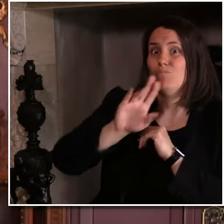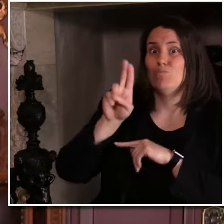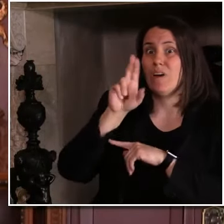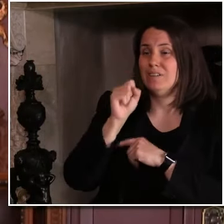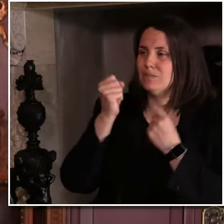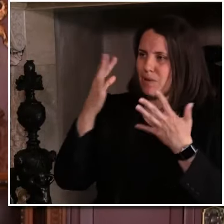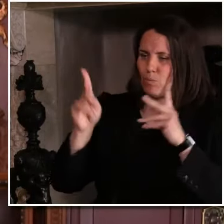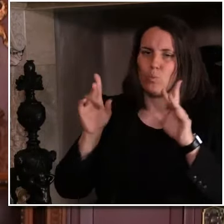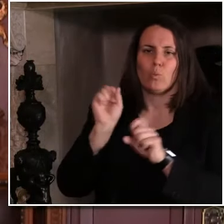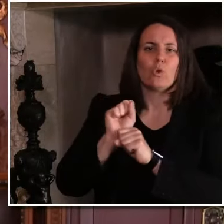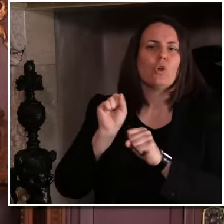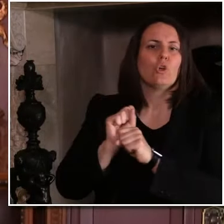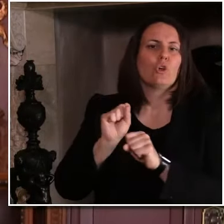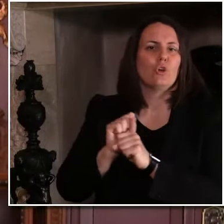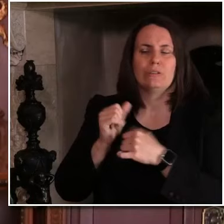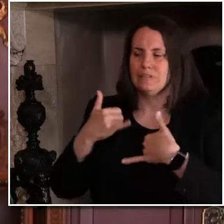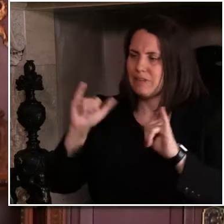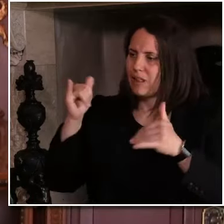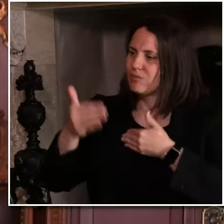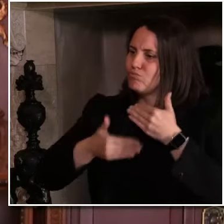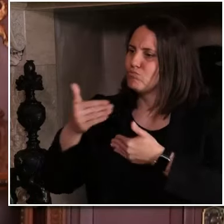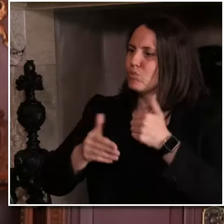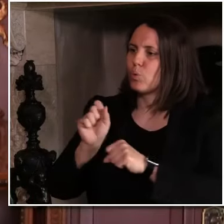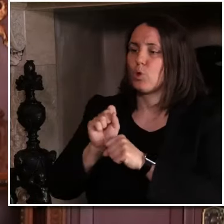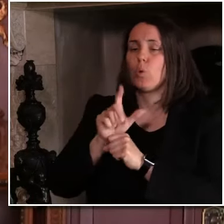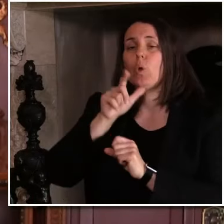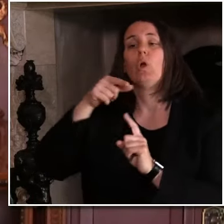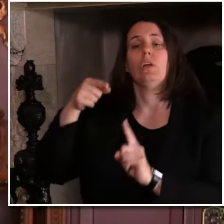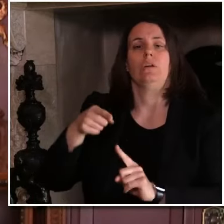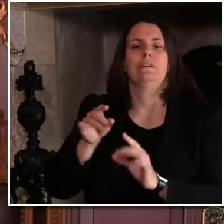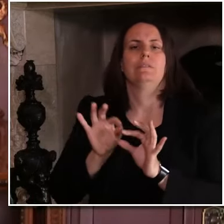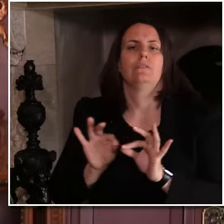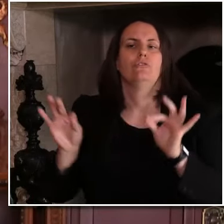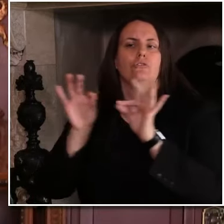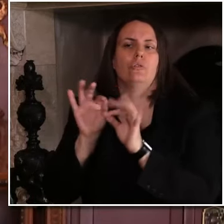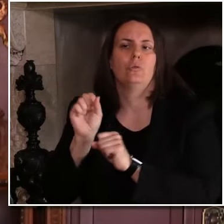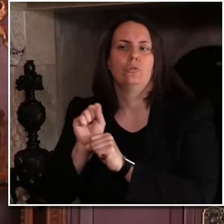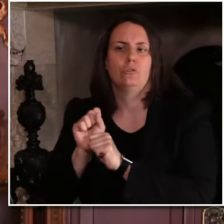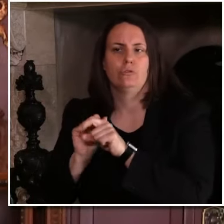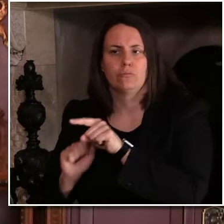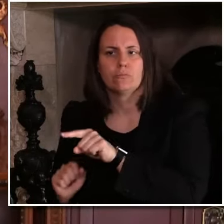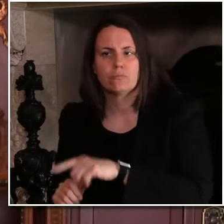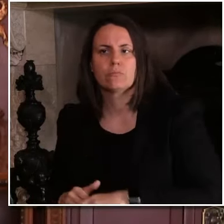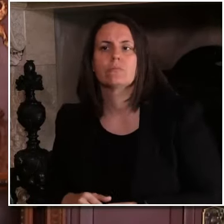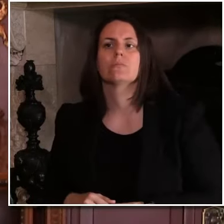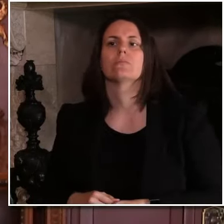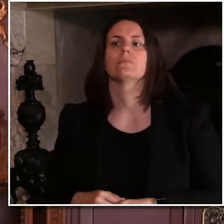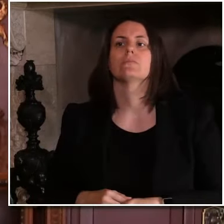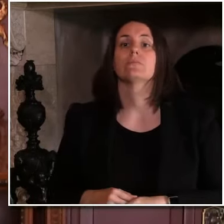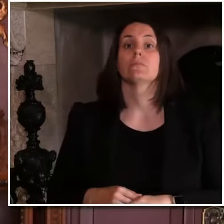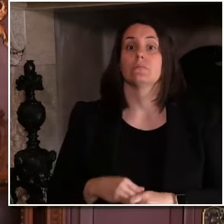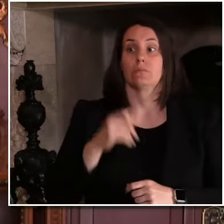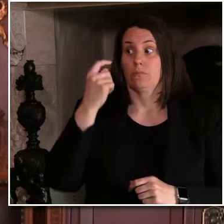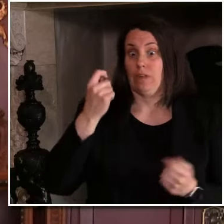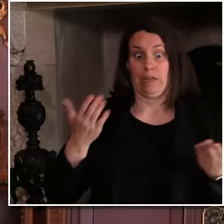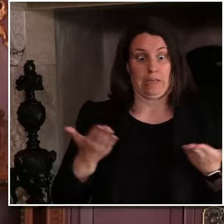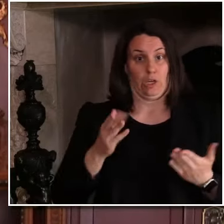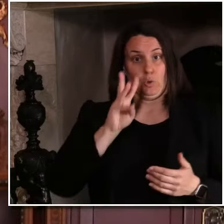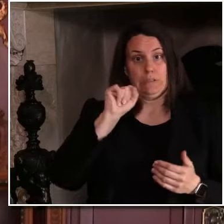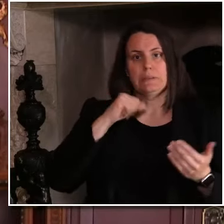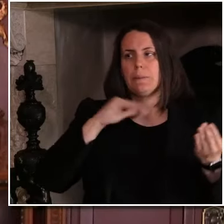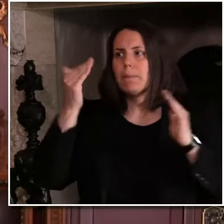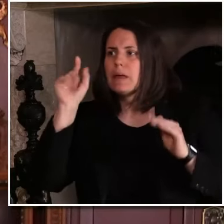larger than most states in the nation. So we feel proud about that, and that's working. But there's no